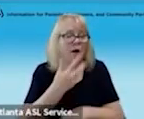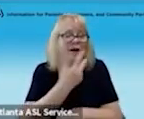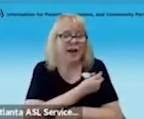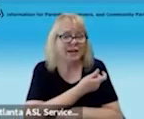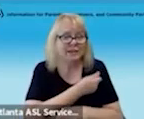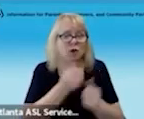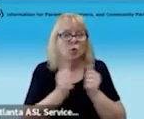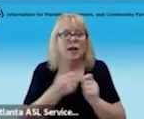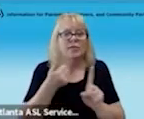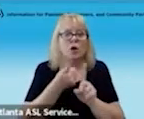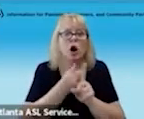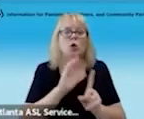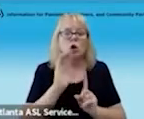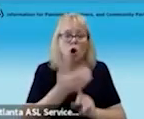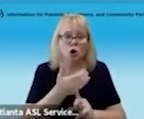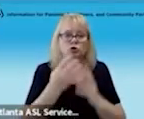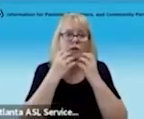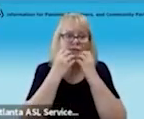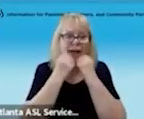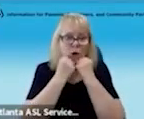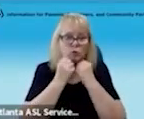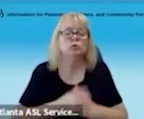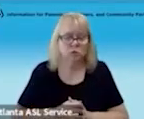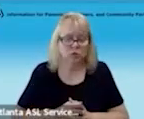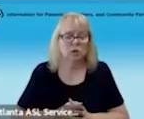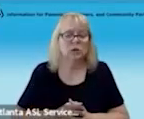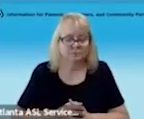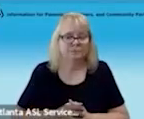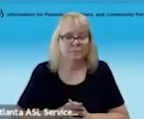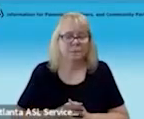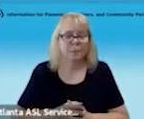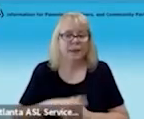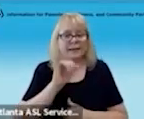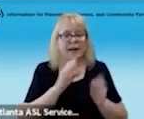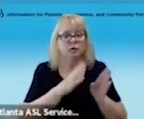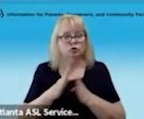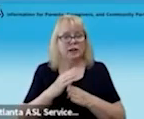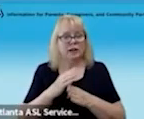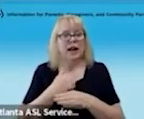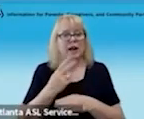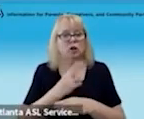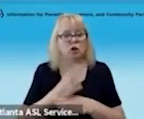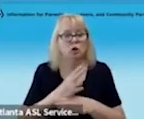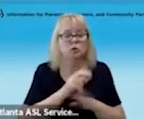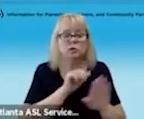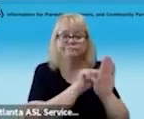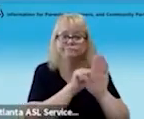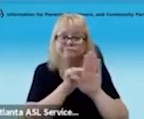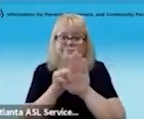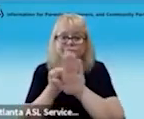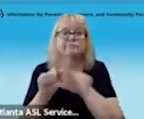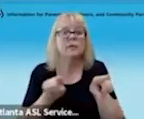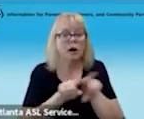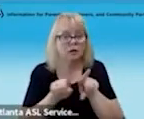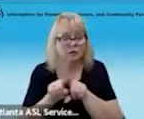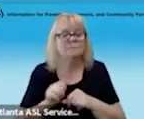That's one theme that we all agree on, is getting to the churches, getting where the people is at, and vaccinating them with their